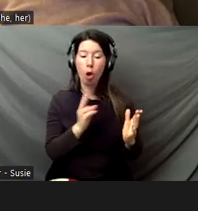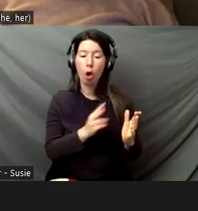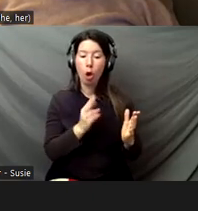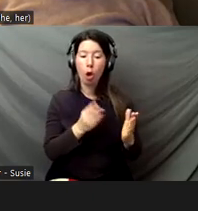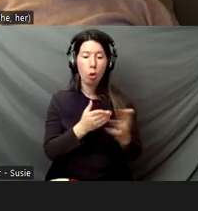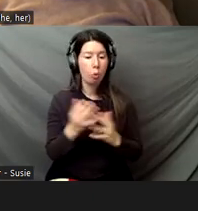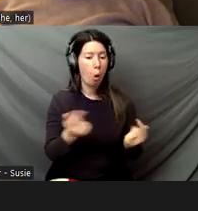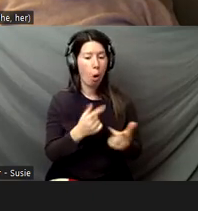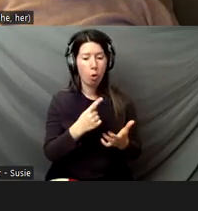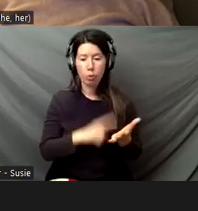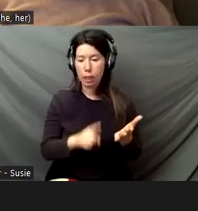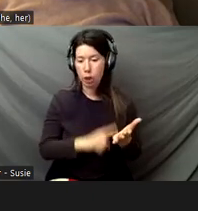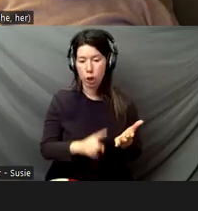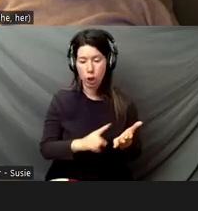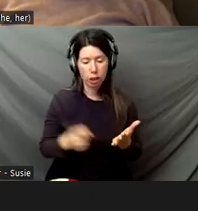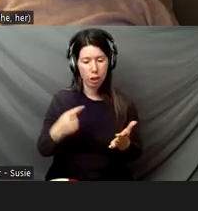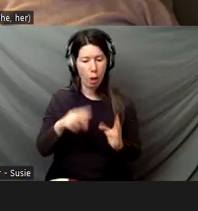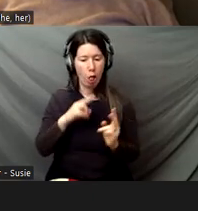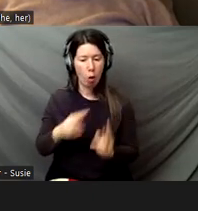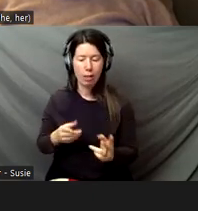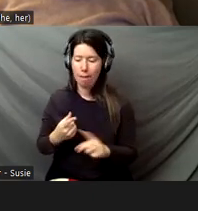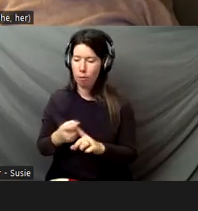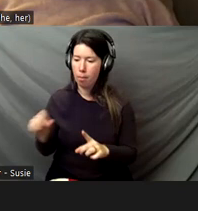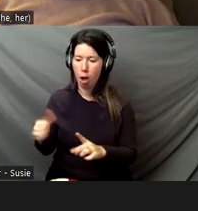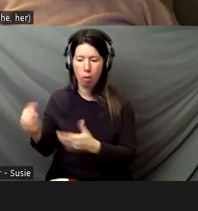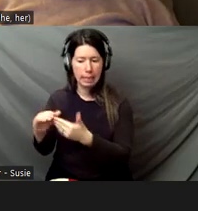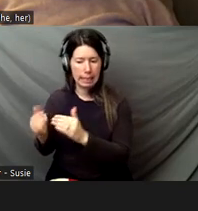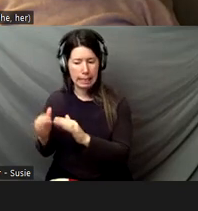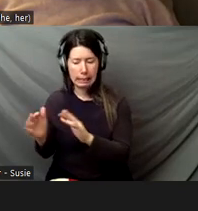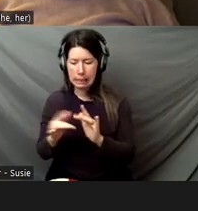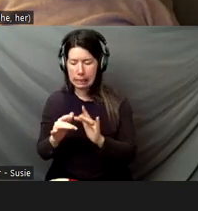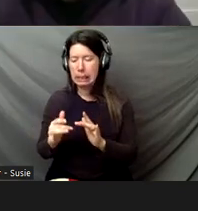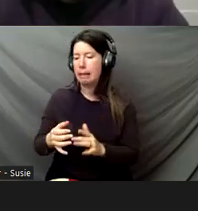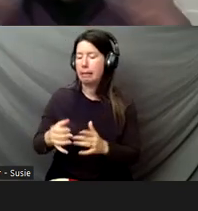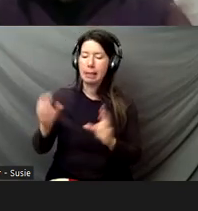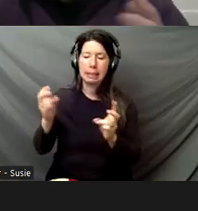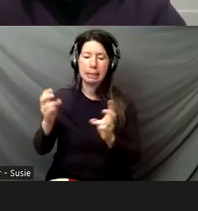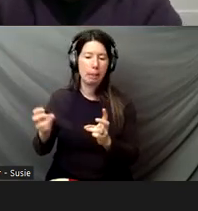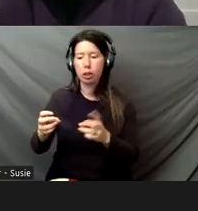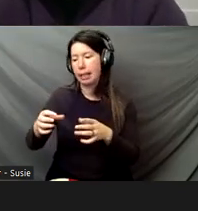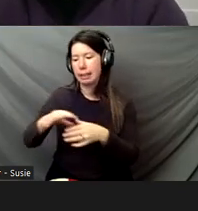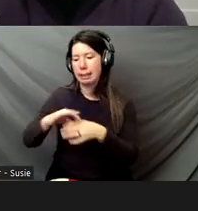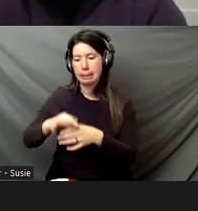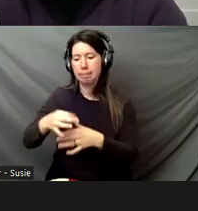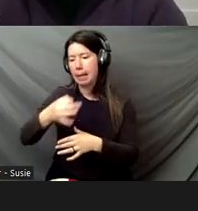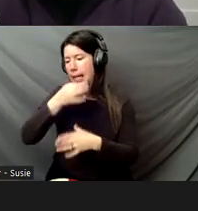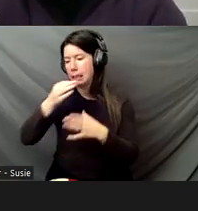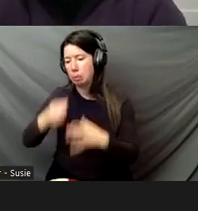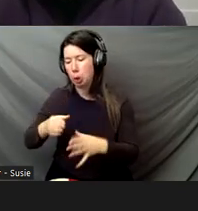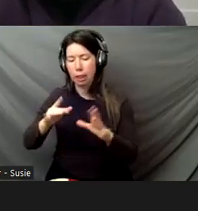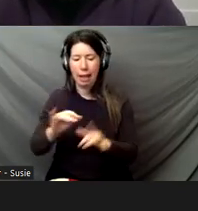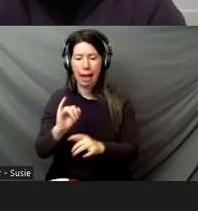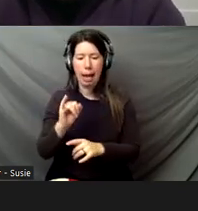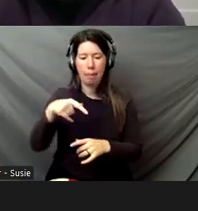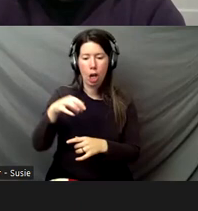lifted from the other jurisdictions, subject matter experts, the IPR code, other things, just in case you come across